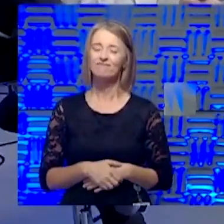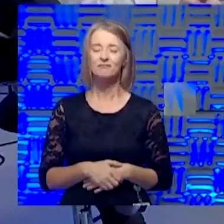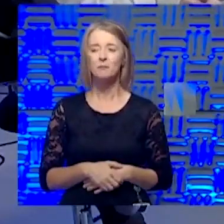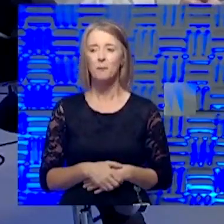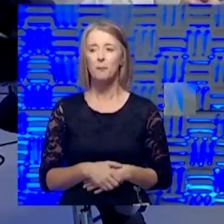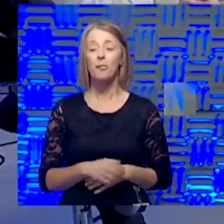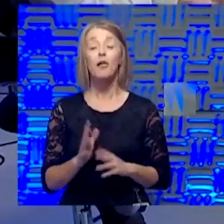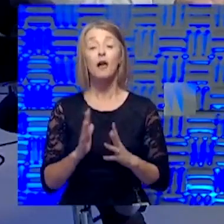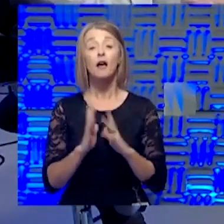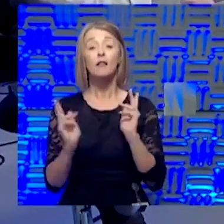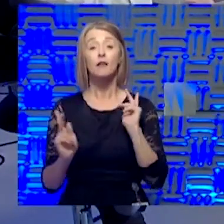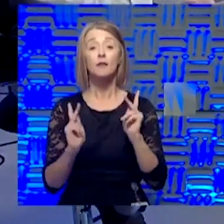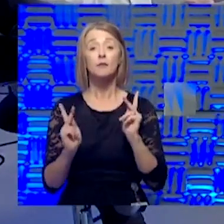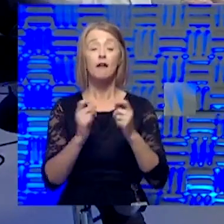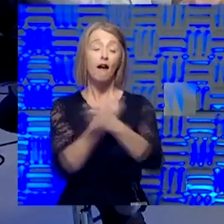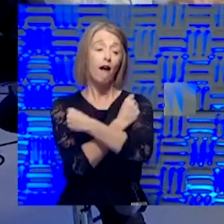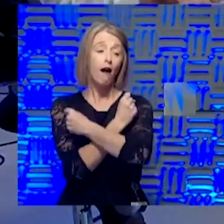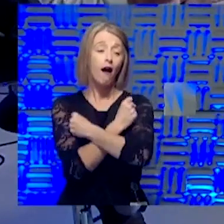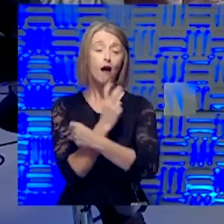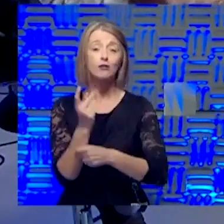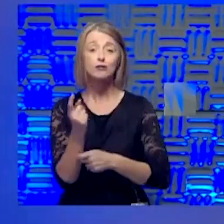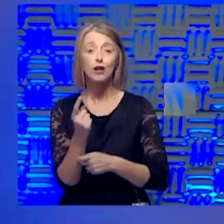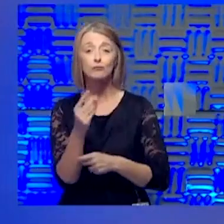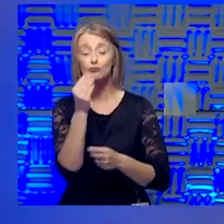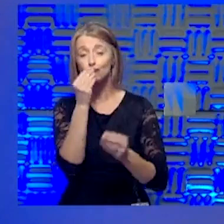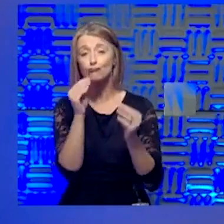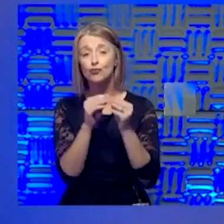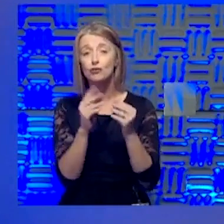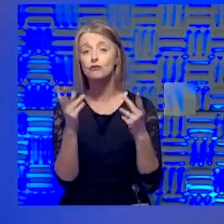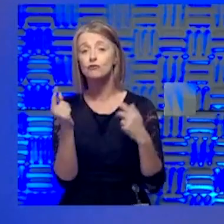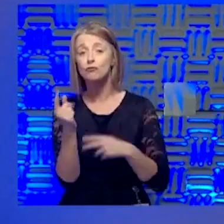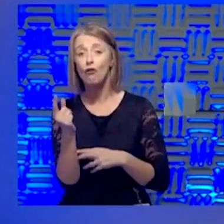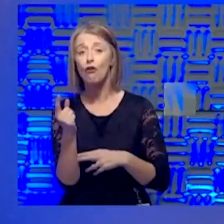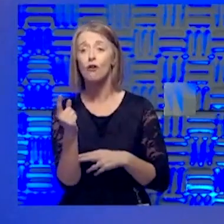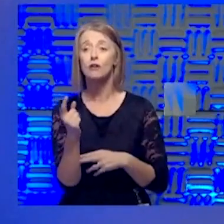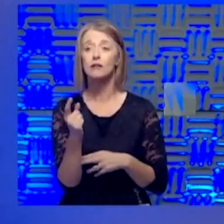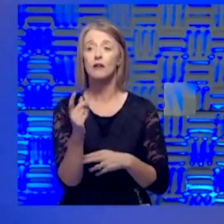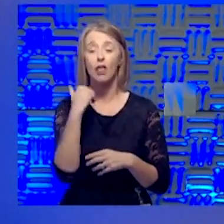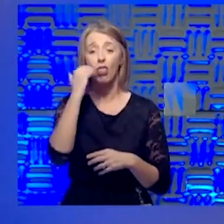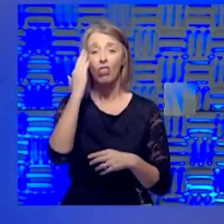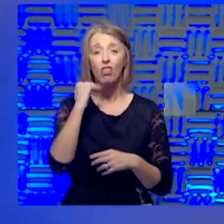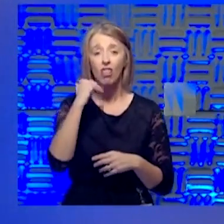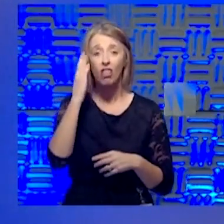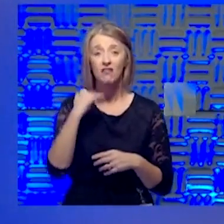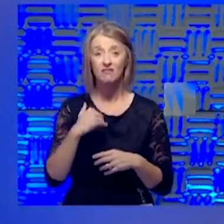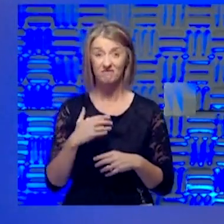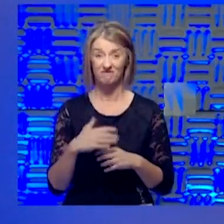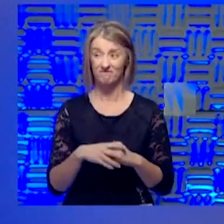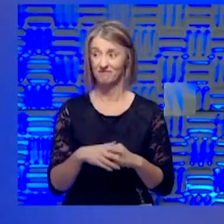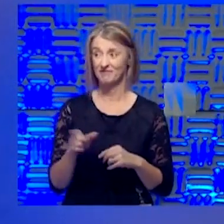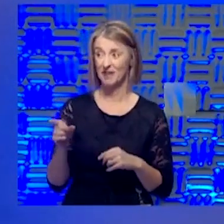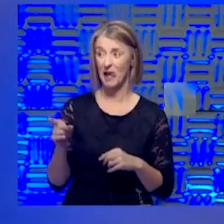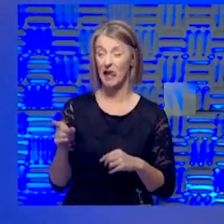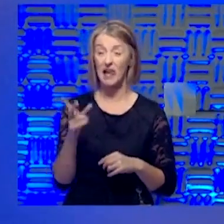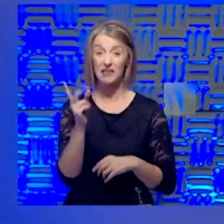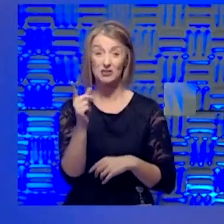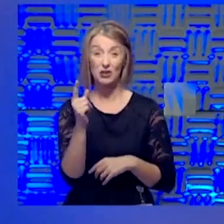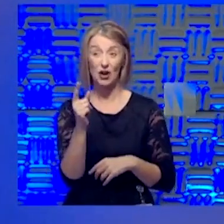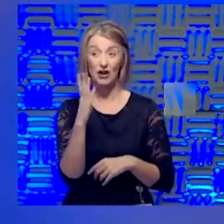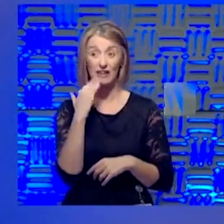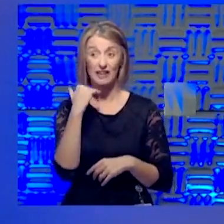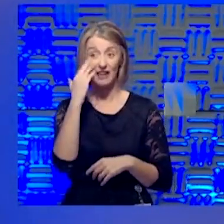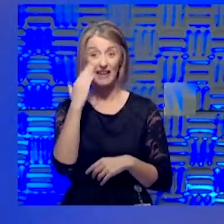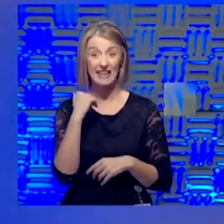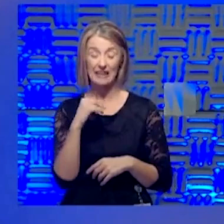people like you said, hugging their dog. A lot of people like kissing their dog, getting their dog licking their mouth. Have you seen quite did that one. where your dog has been